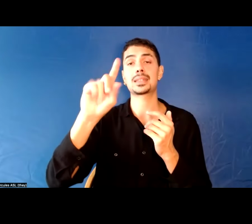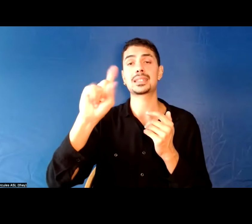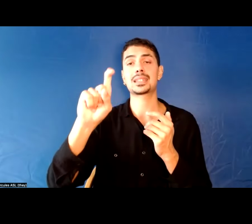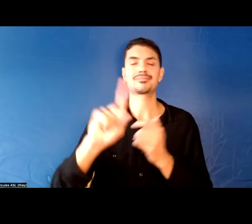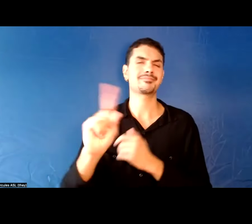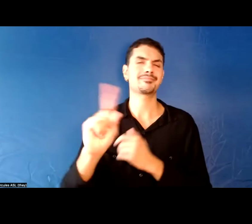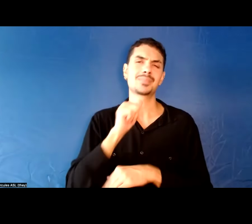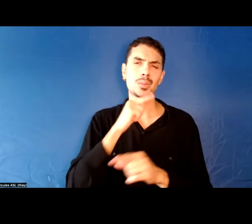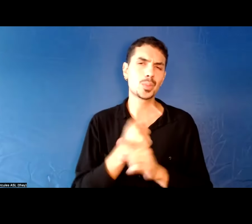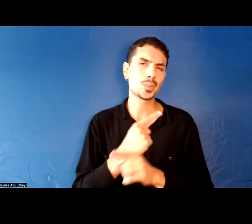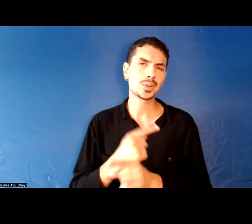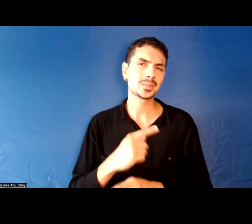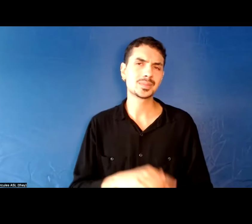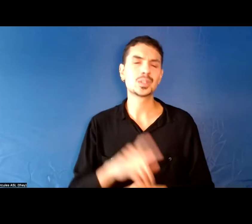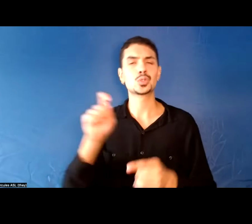So.